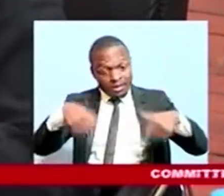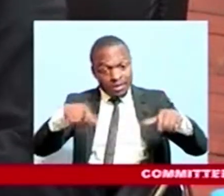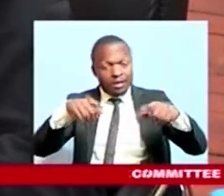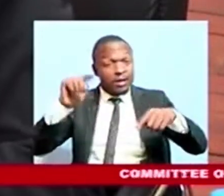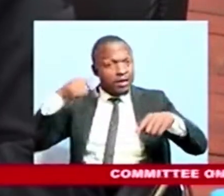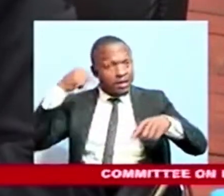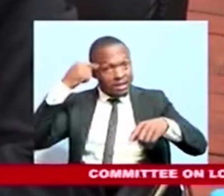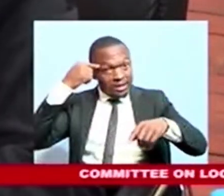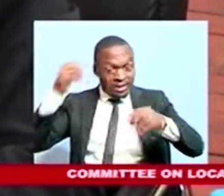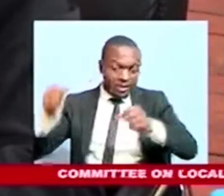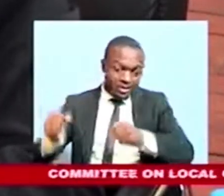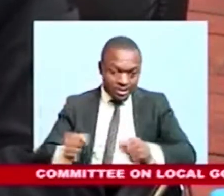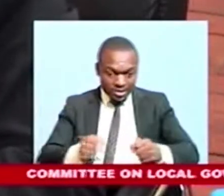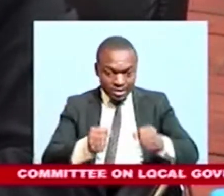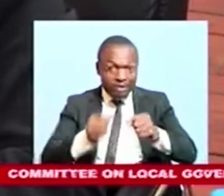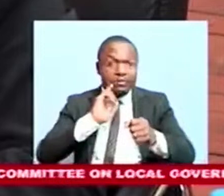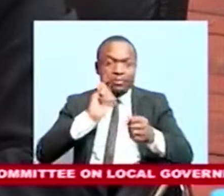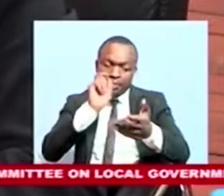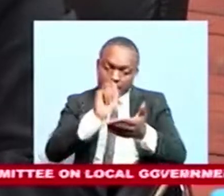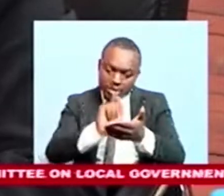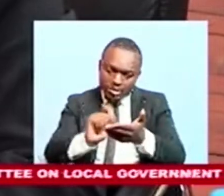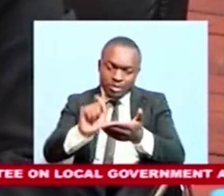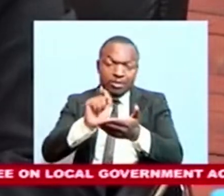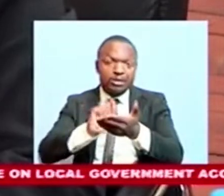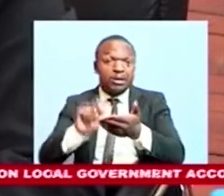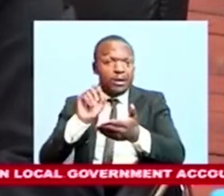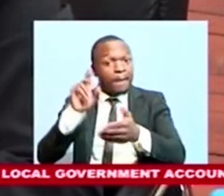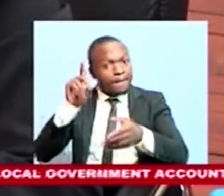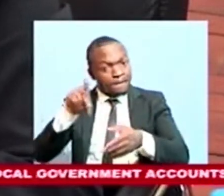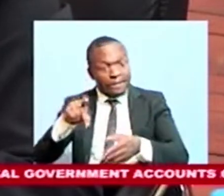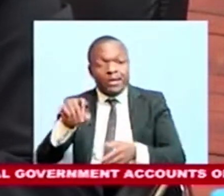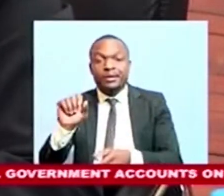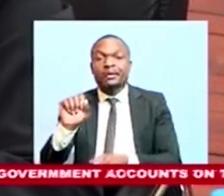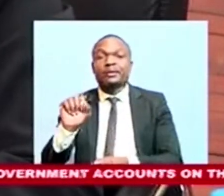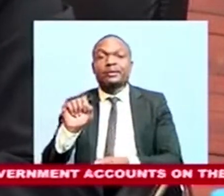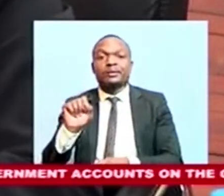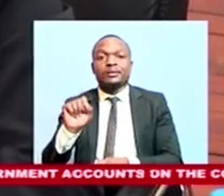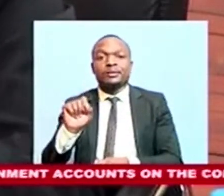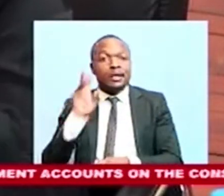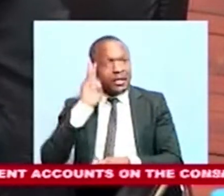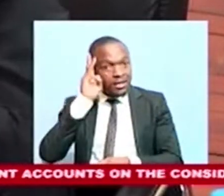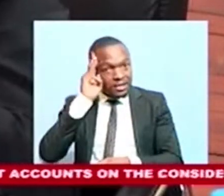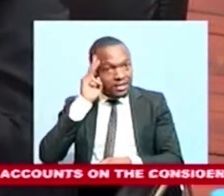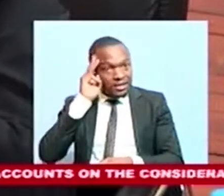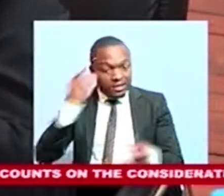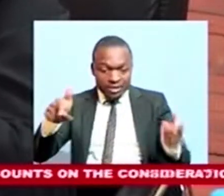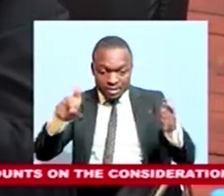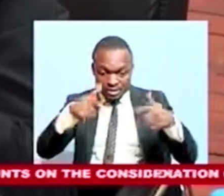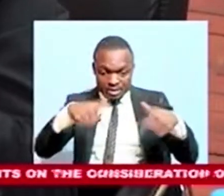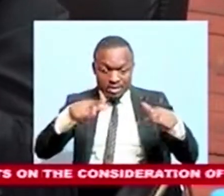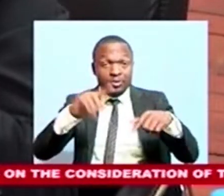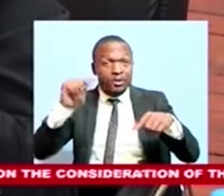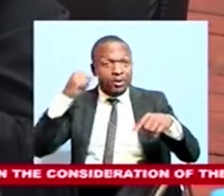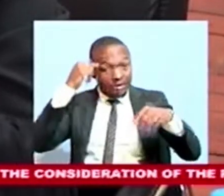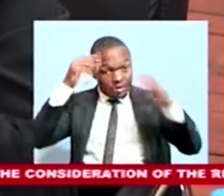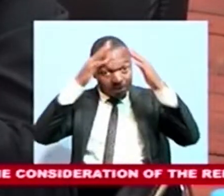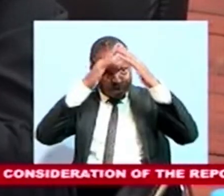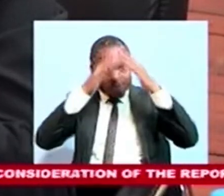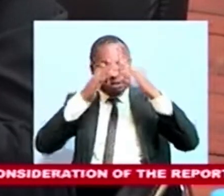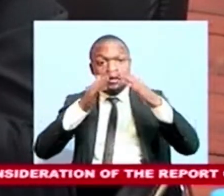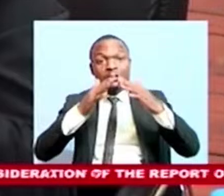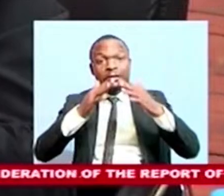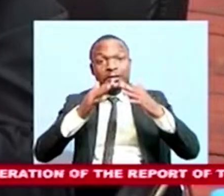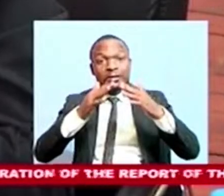to write to the Permanent Secretary, Ministry of Local Government and Housing, seeking for